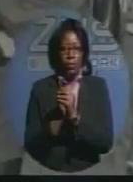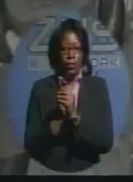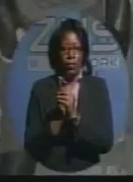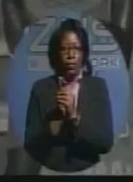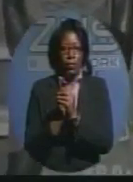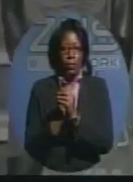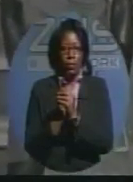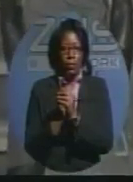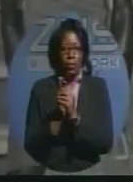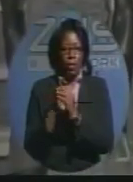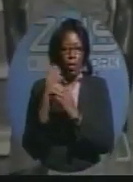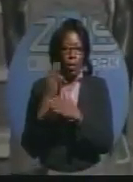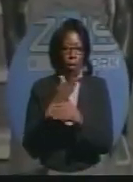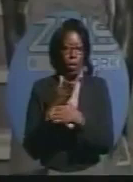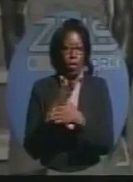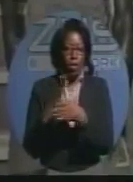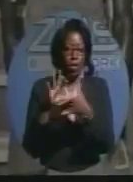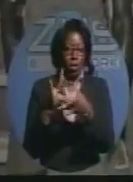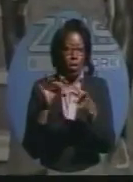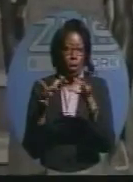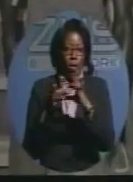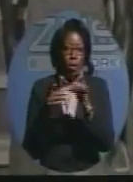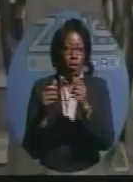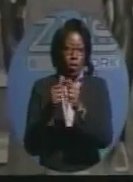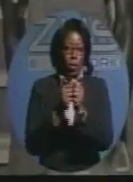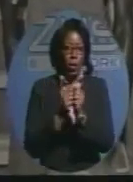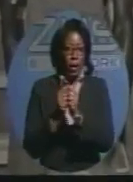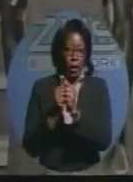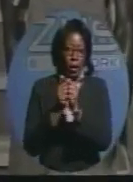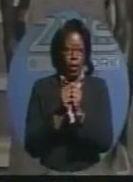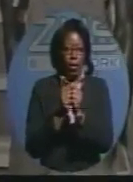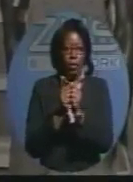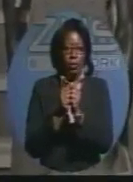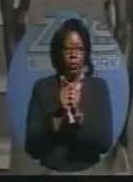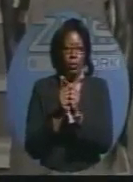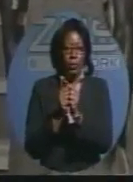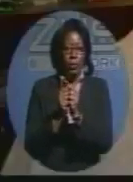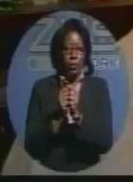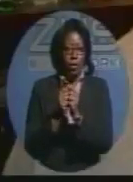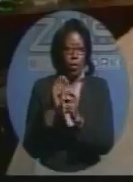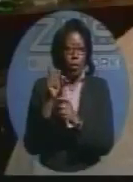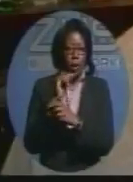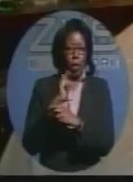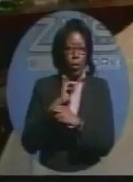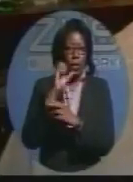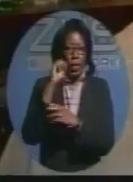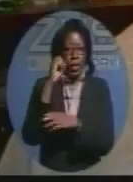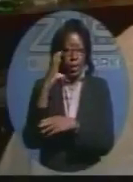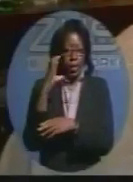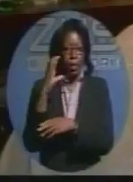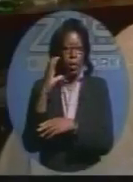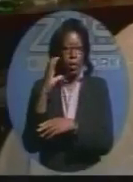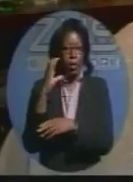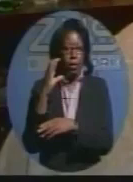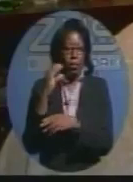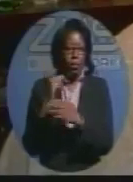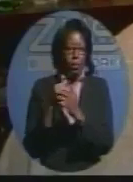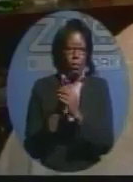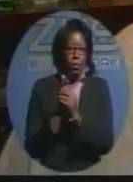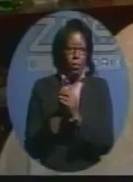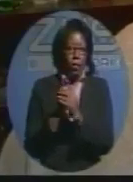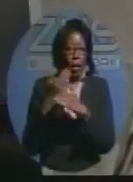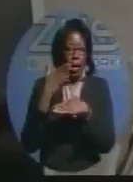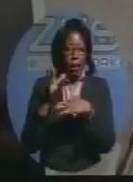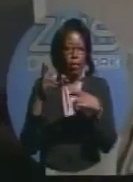And we could share stories together, even because, you know, even with the Dad and Lad show, I mean, it was when I was at SC, I mean, it was battling. And